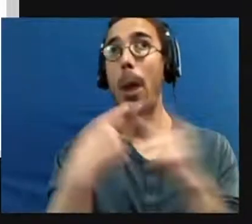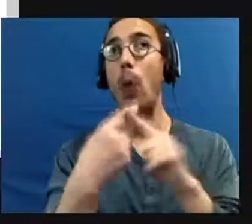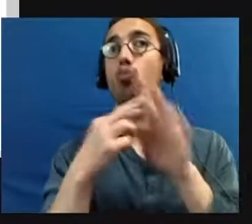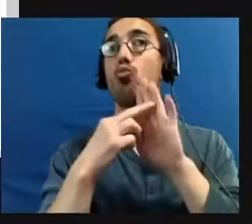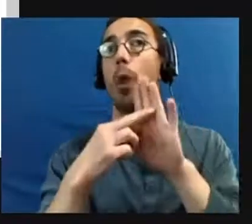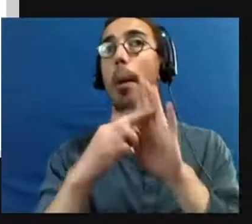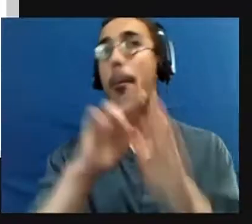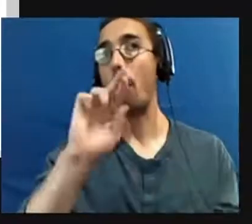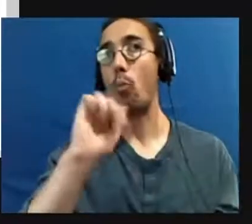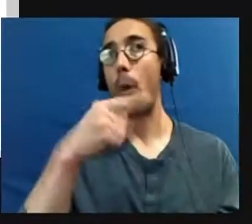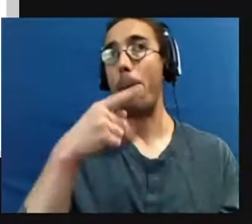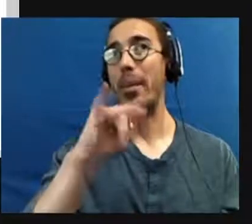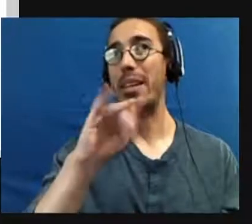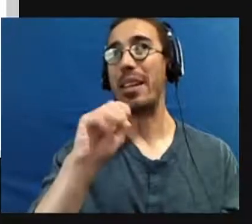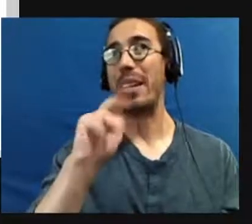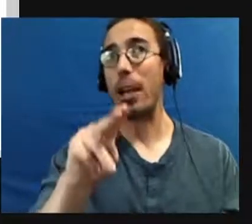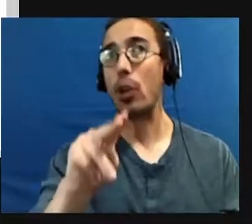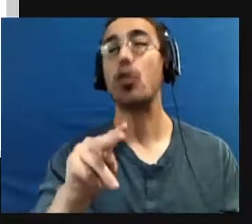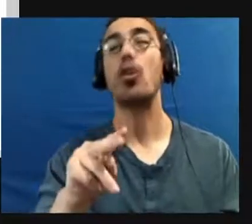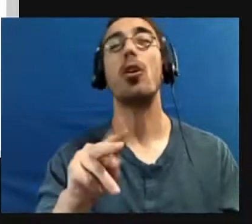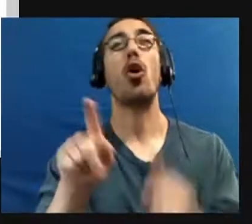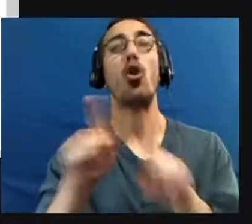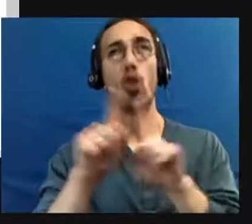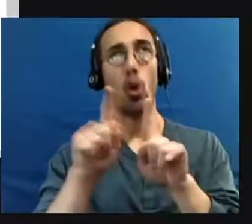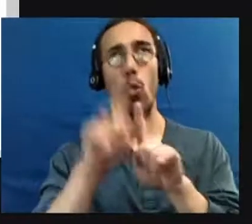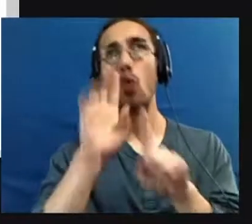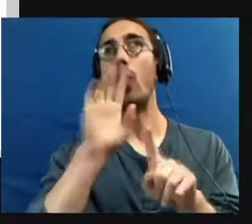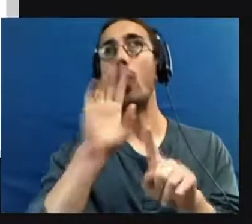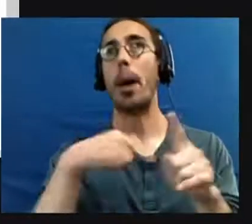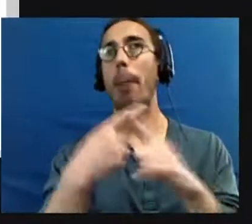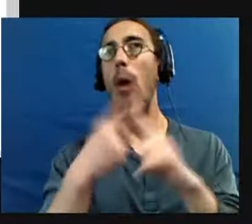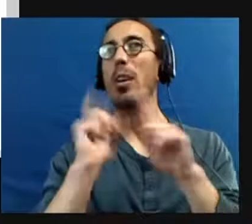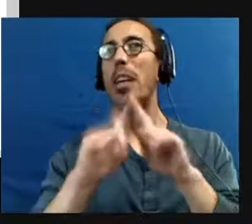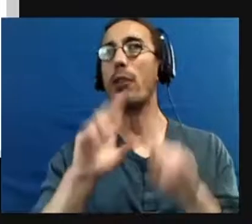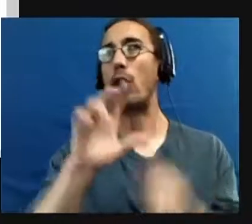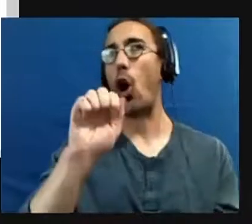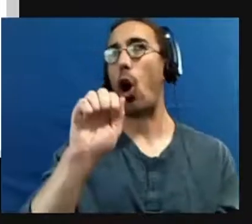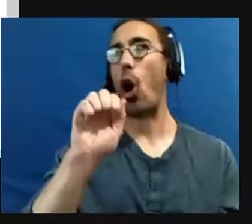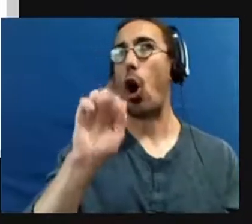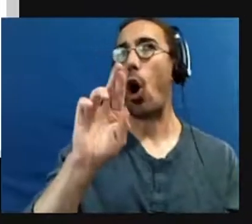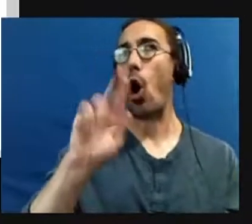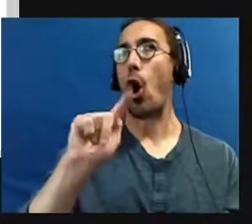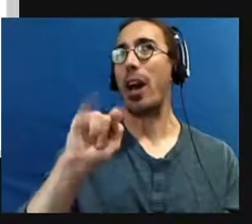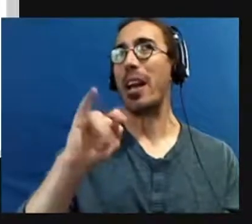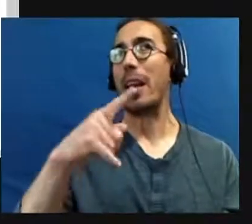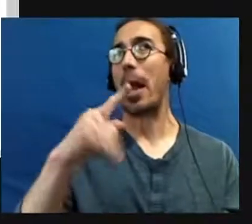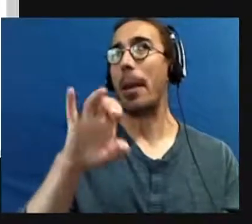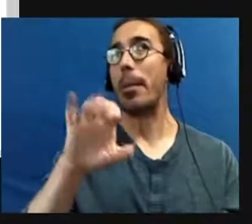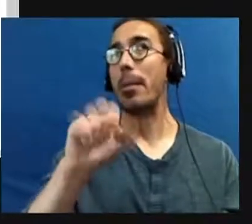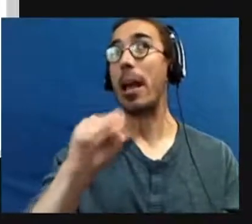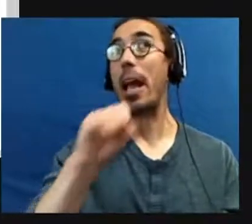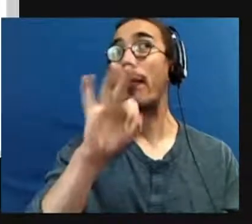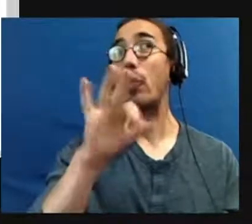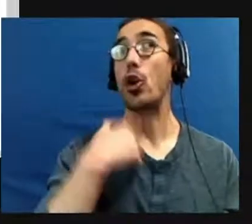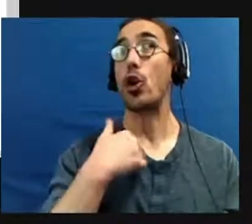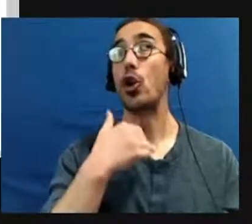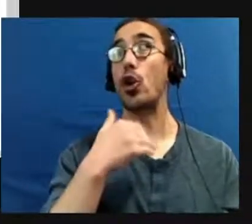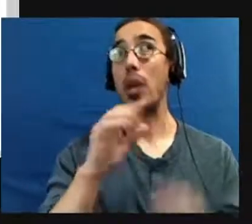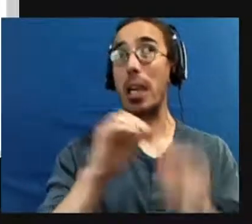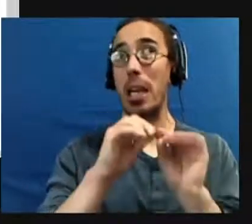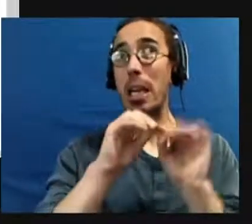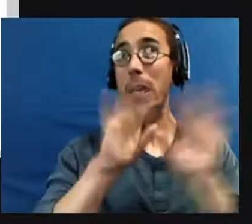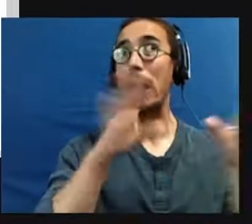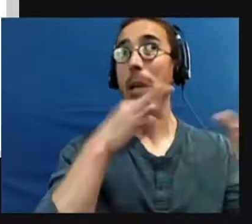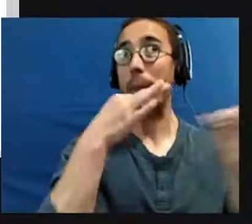common autistic tropes or archetypes that you might see in media, whether they're like explicitly written as